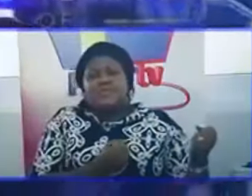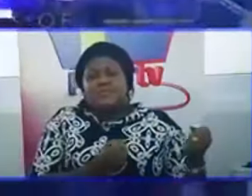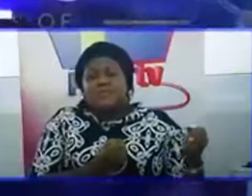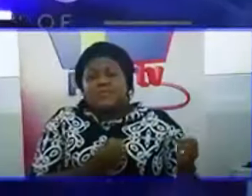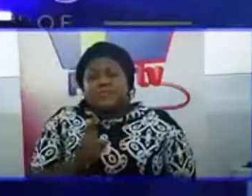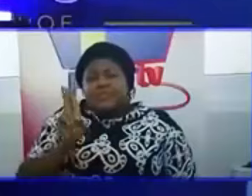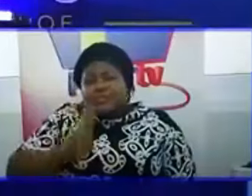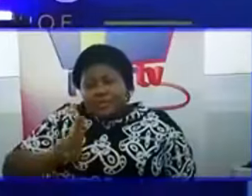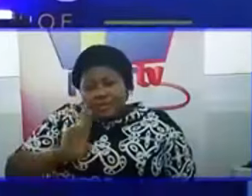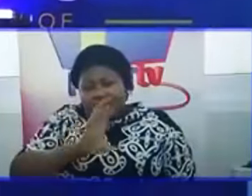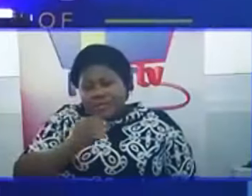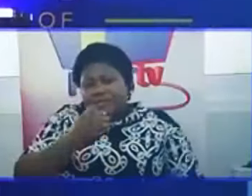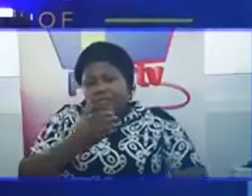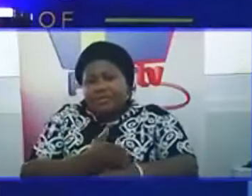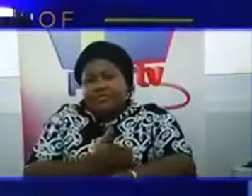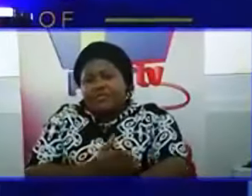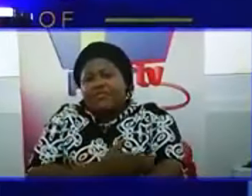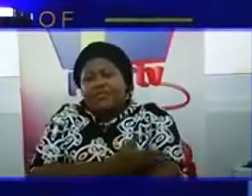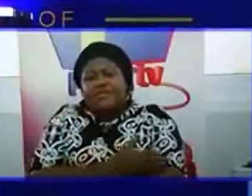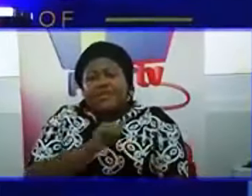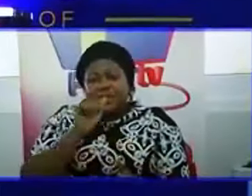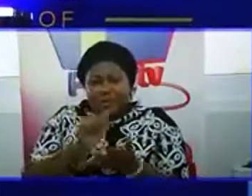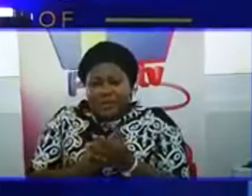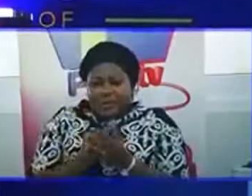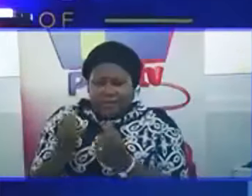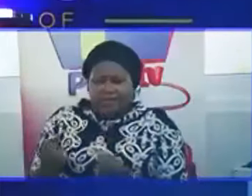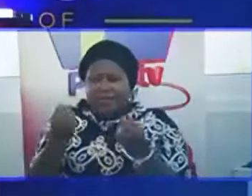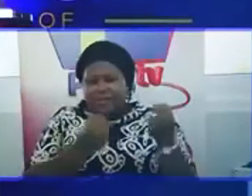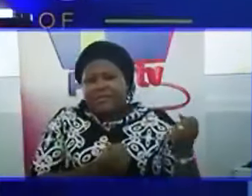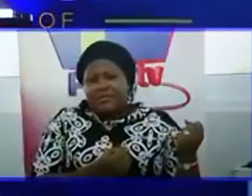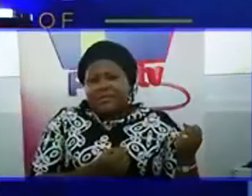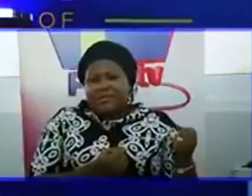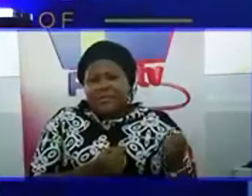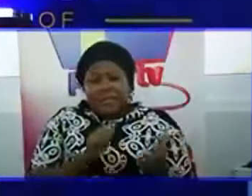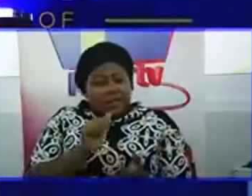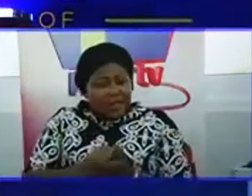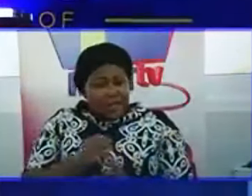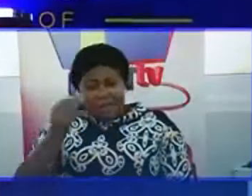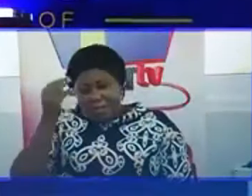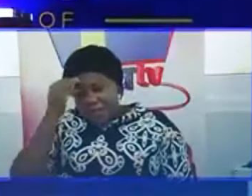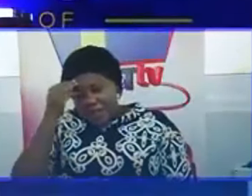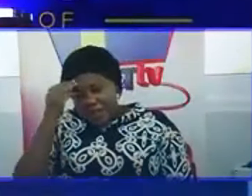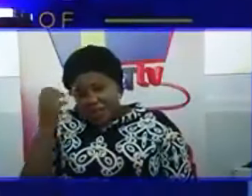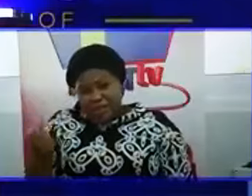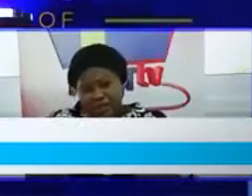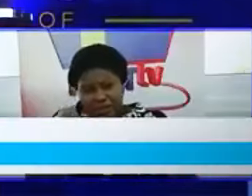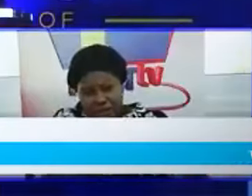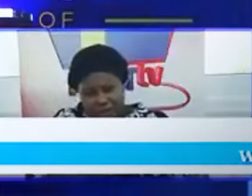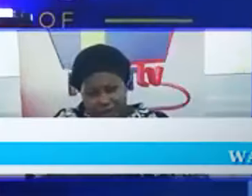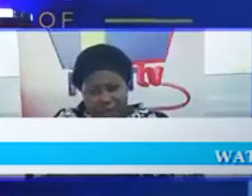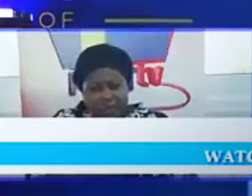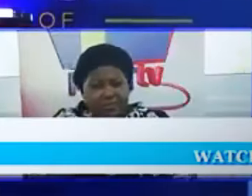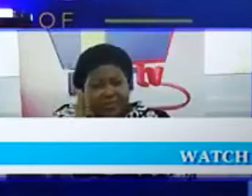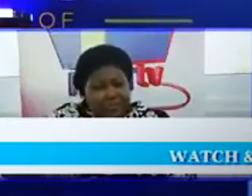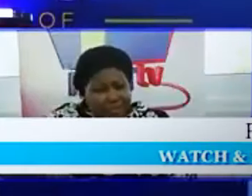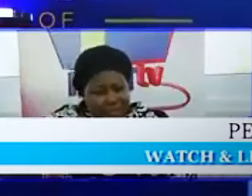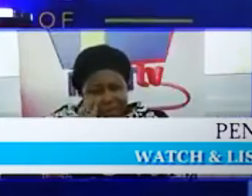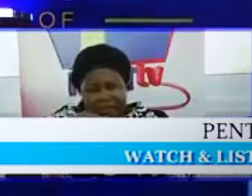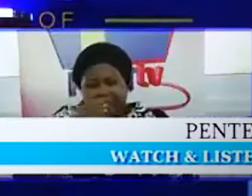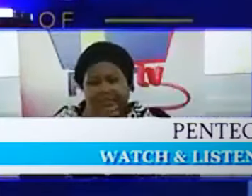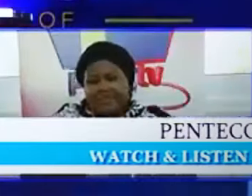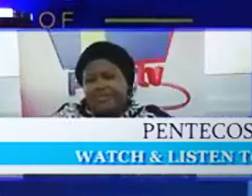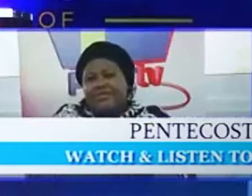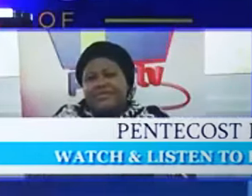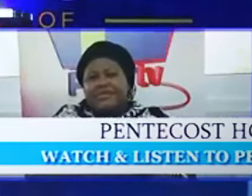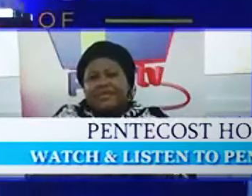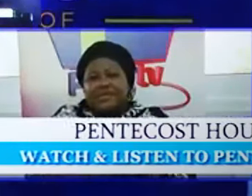and for improvement. That is ability, the power of mind and strength for use and for improvement. But